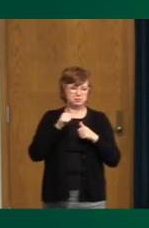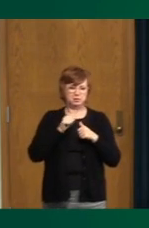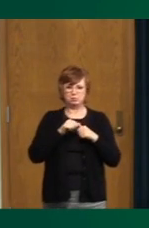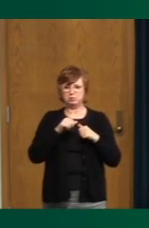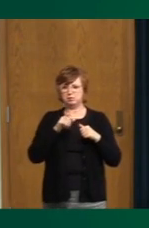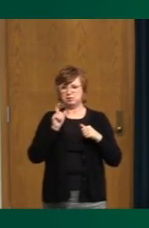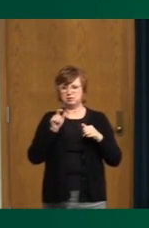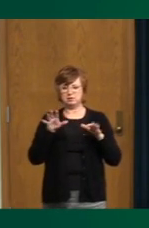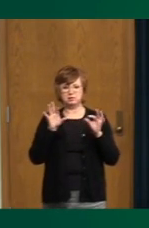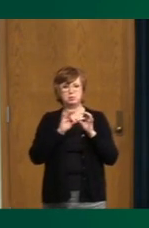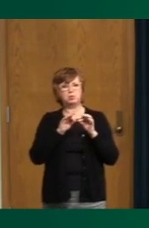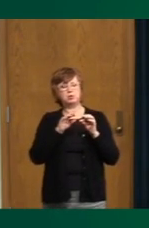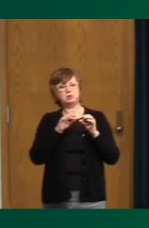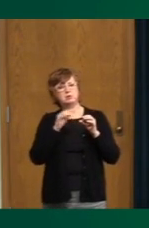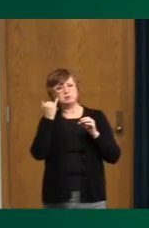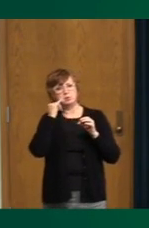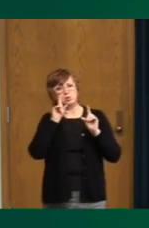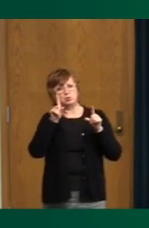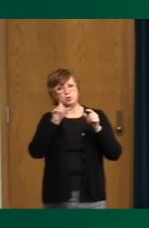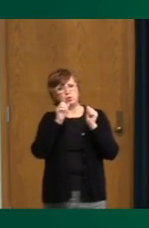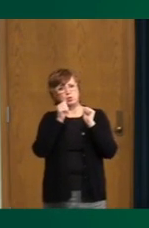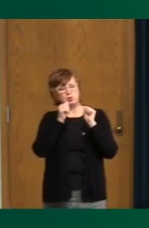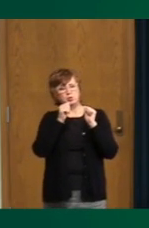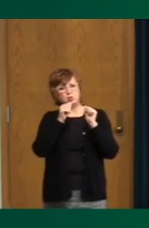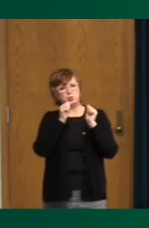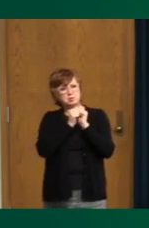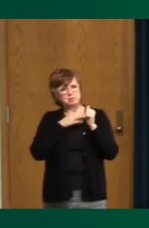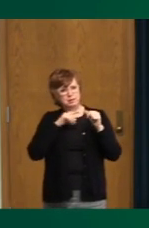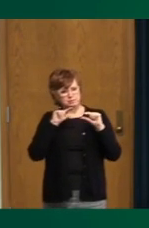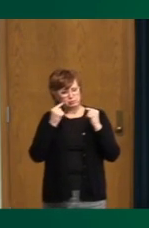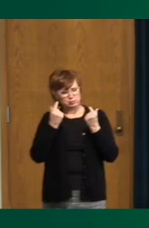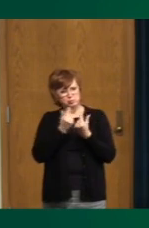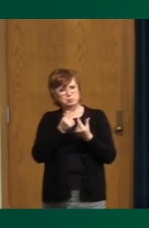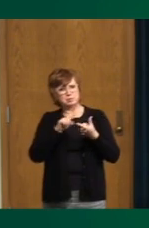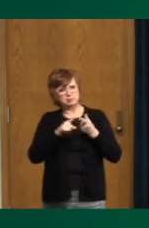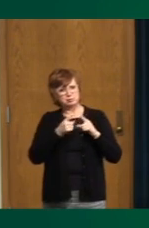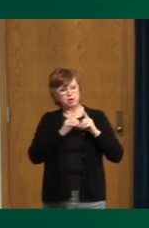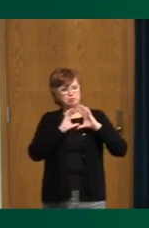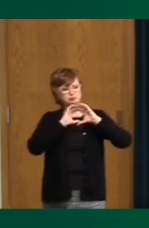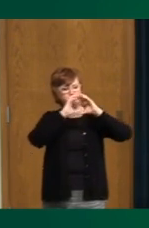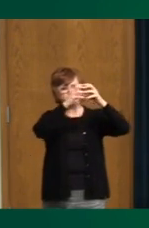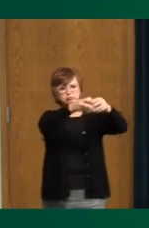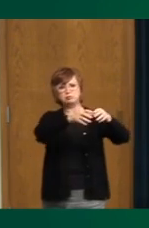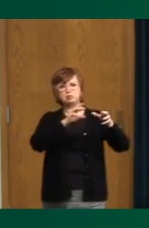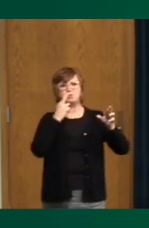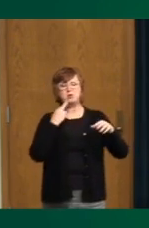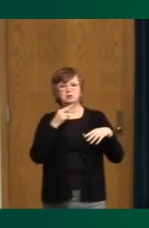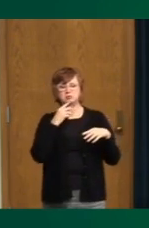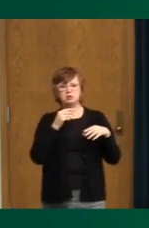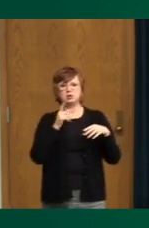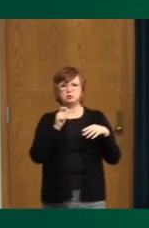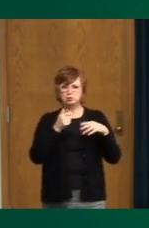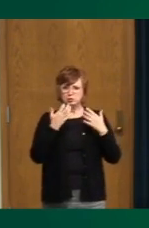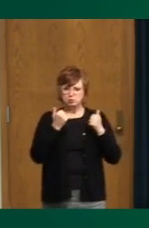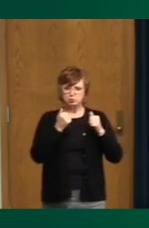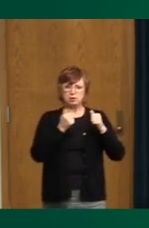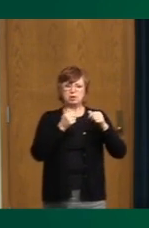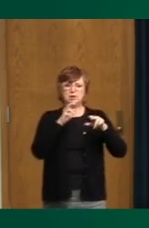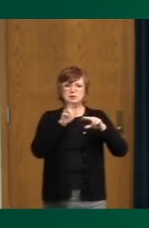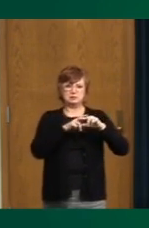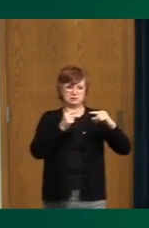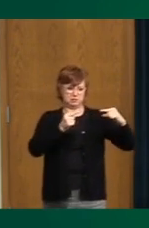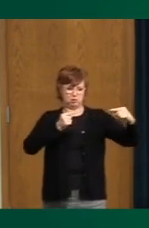out. And I think that's the way we will have to do, because otherwise, the transmission is happening in those settings, restaurants,